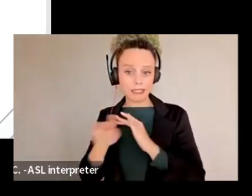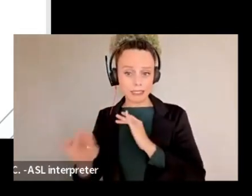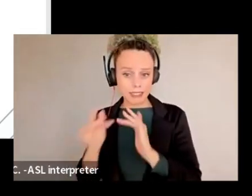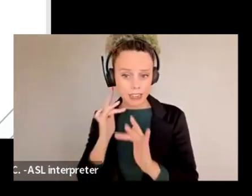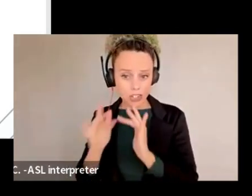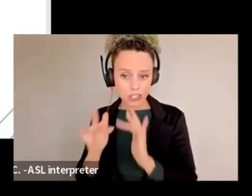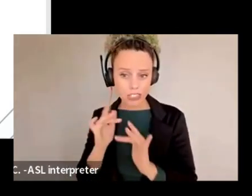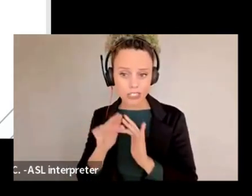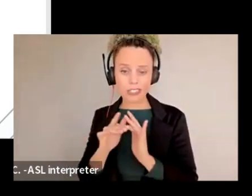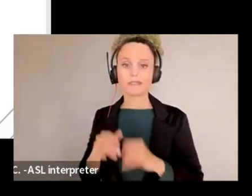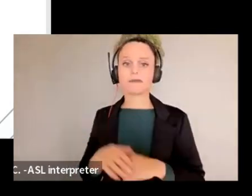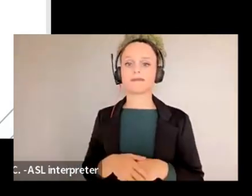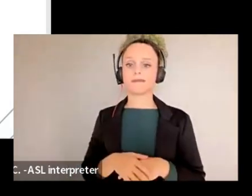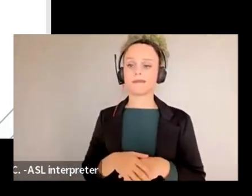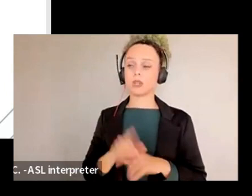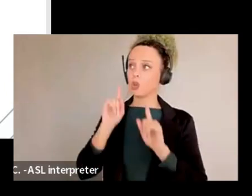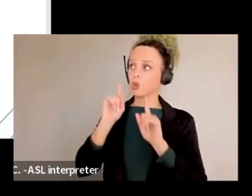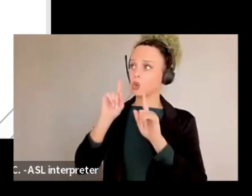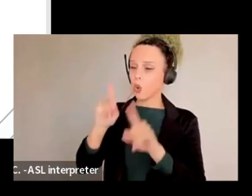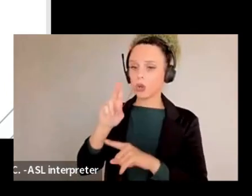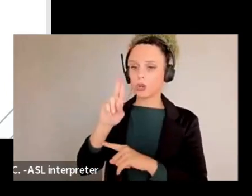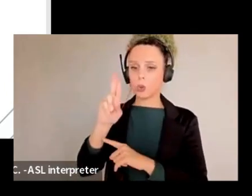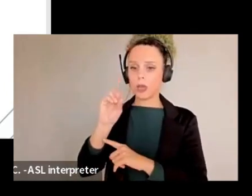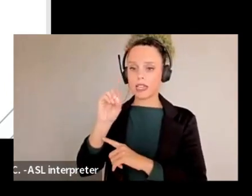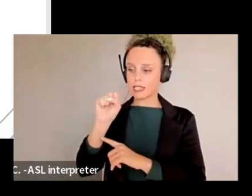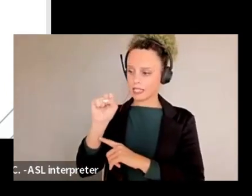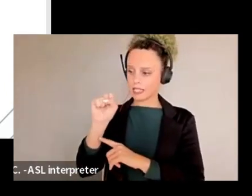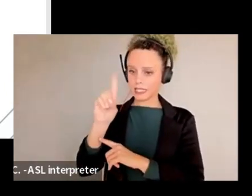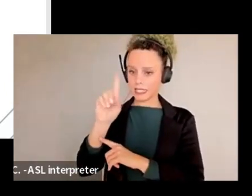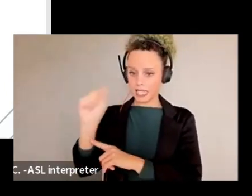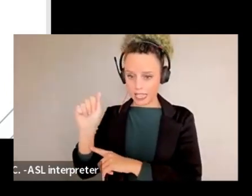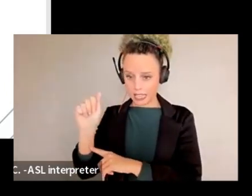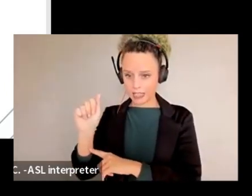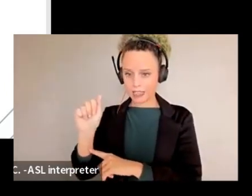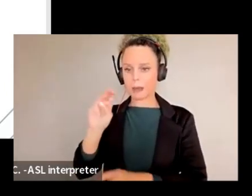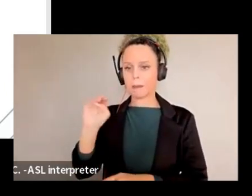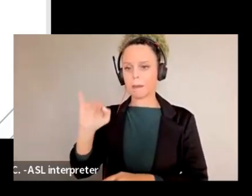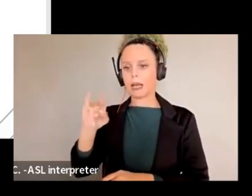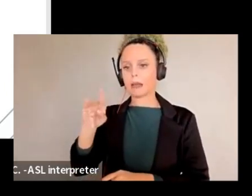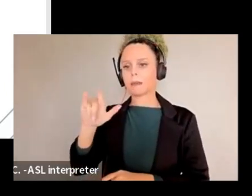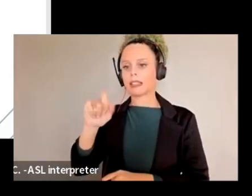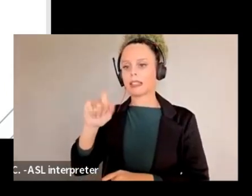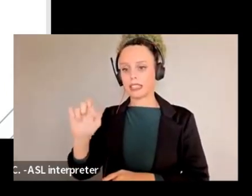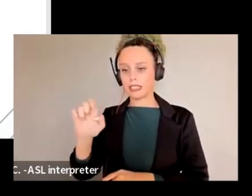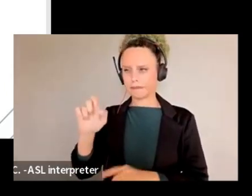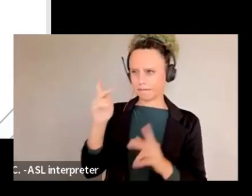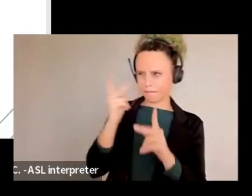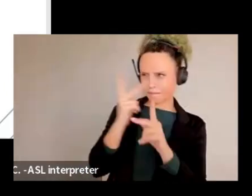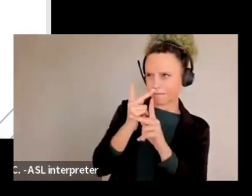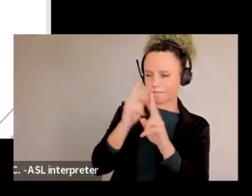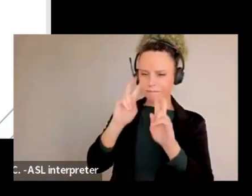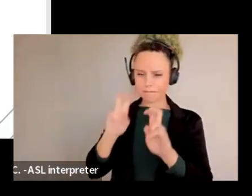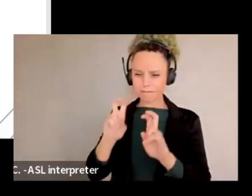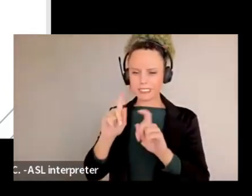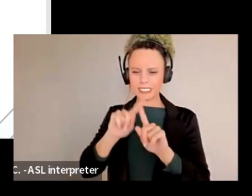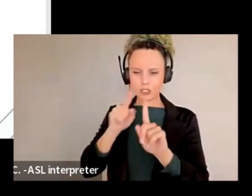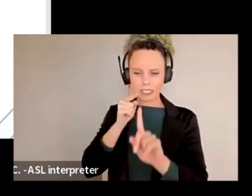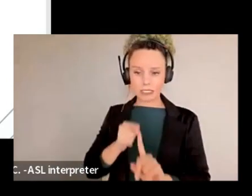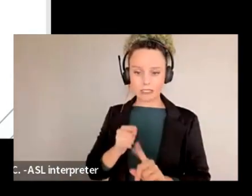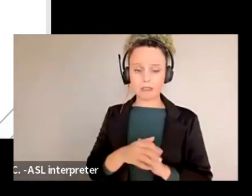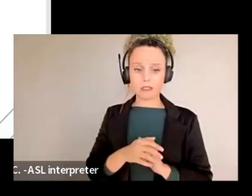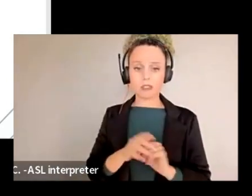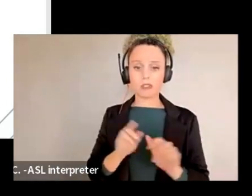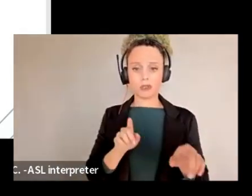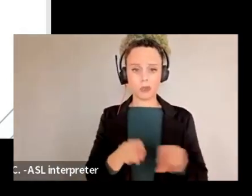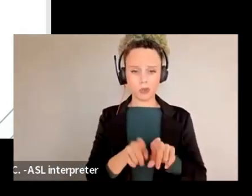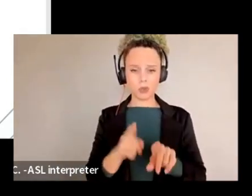and whether that's speaking with a dietitian, whether that's actually having access to the internet to go onto the USDA MyPlate and find